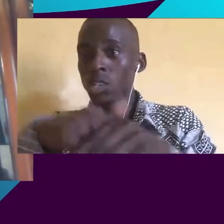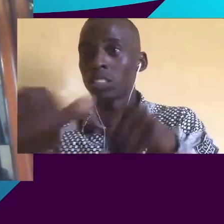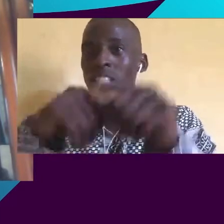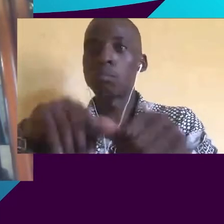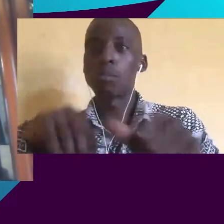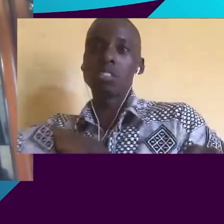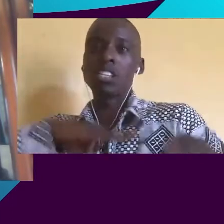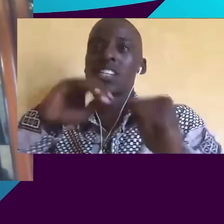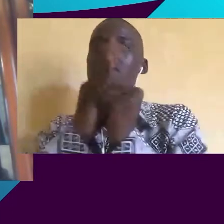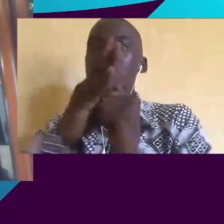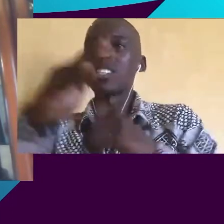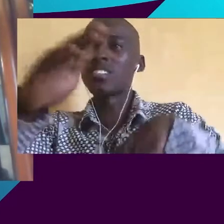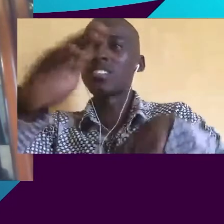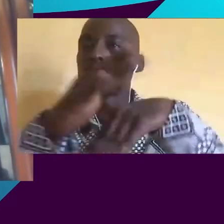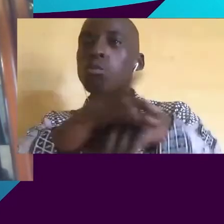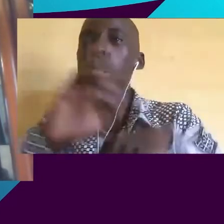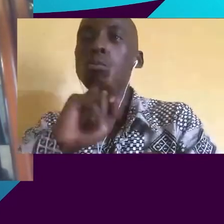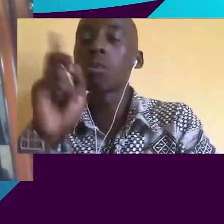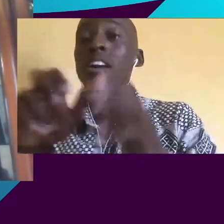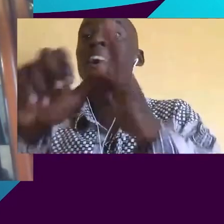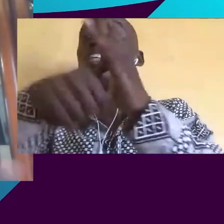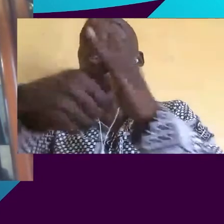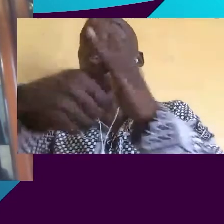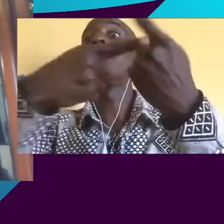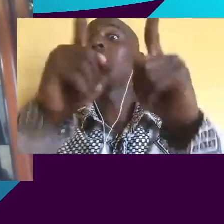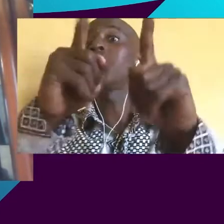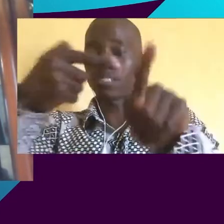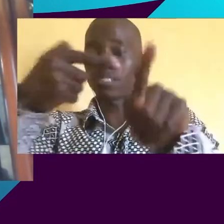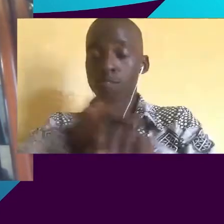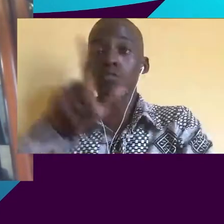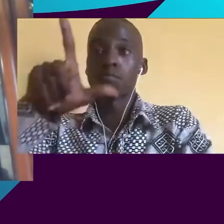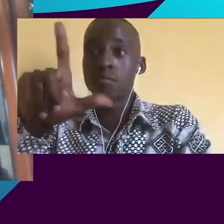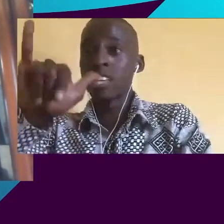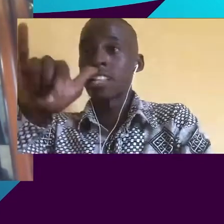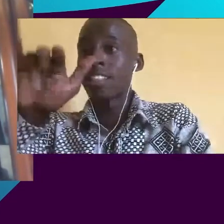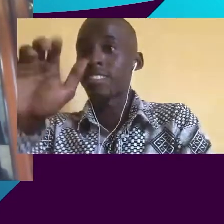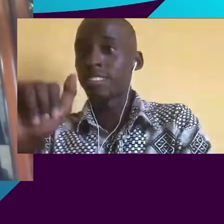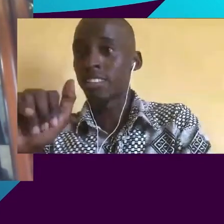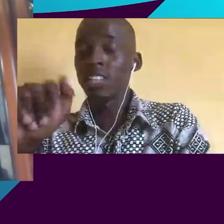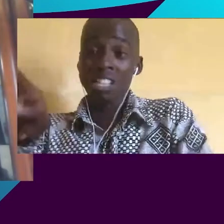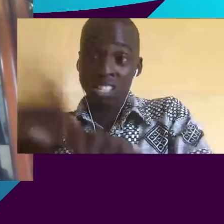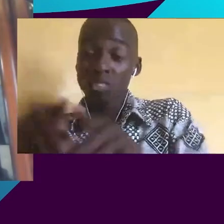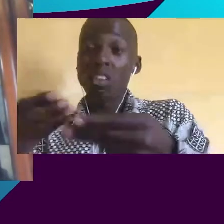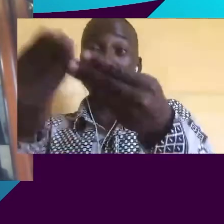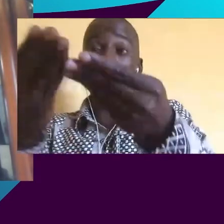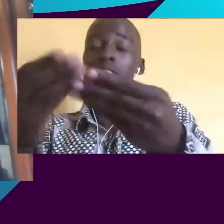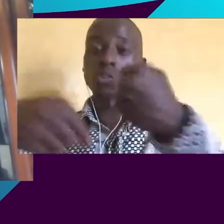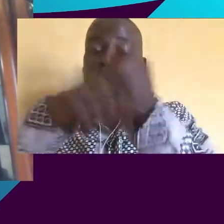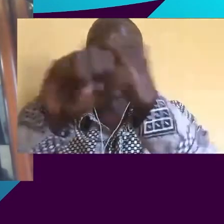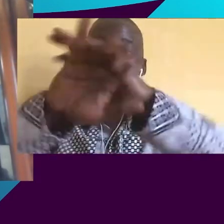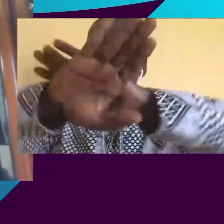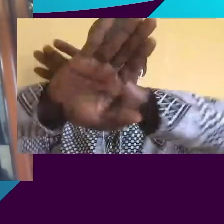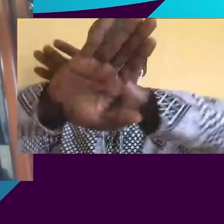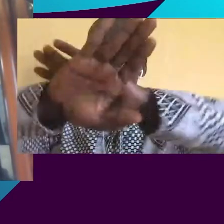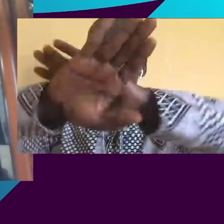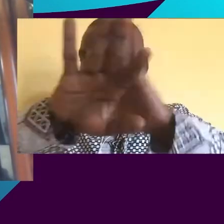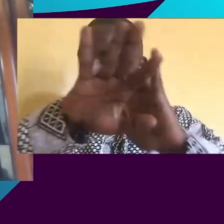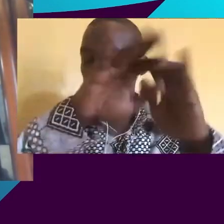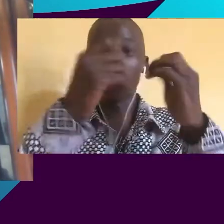footballer, her issues are different from Lydia. So even as we are giving awareness and trying to understand these things, for as long